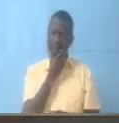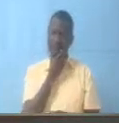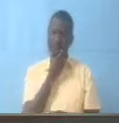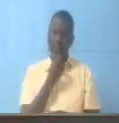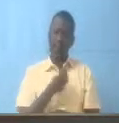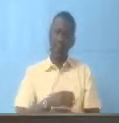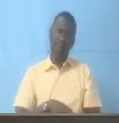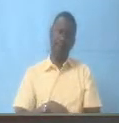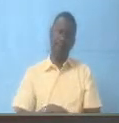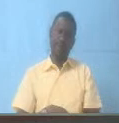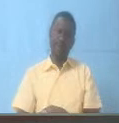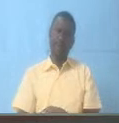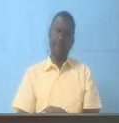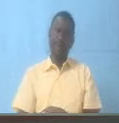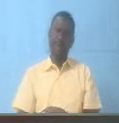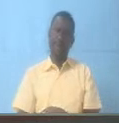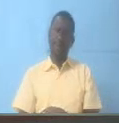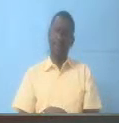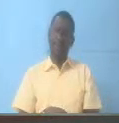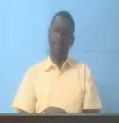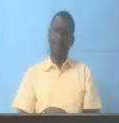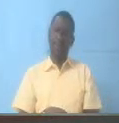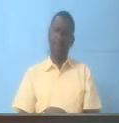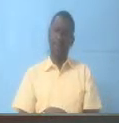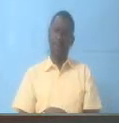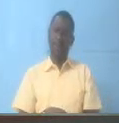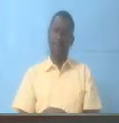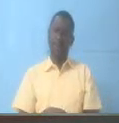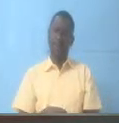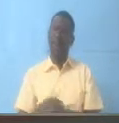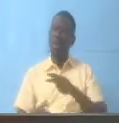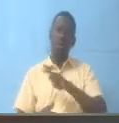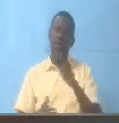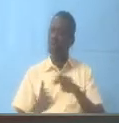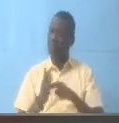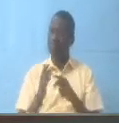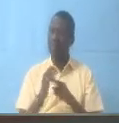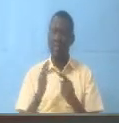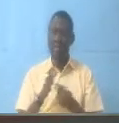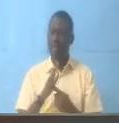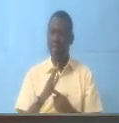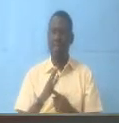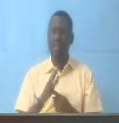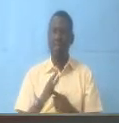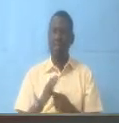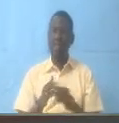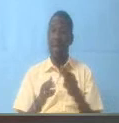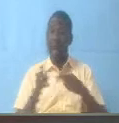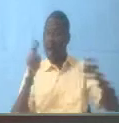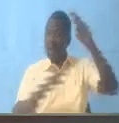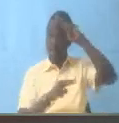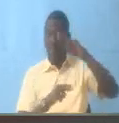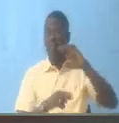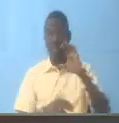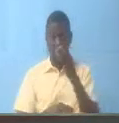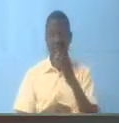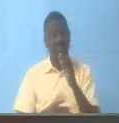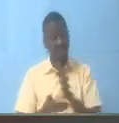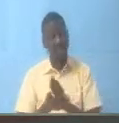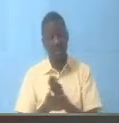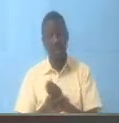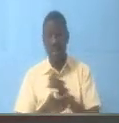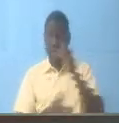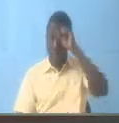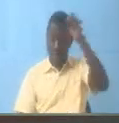bàyyeekoo. Not necessarily. Above can be the president. Basically, that's what I'm saying. It can be the president. The vice president